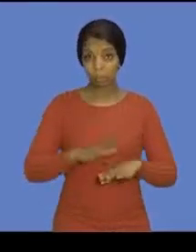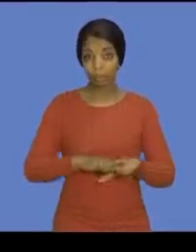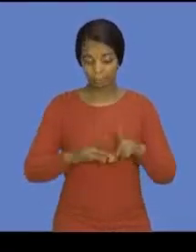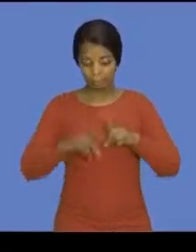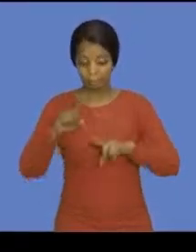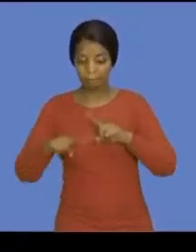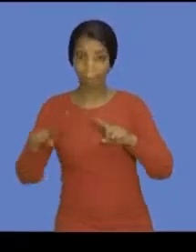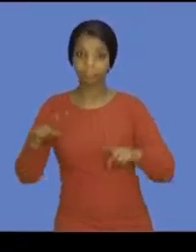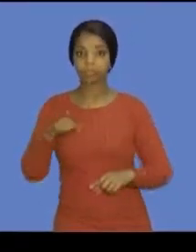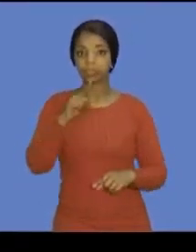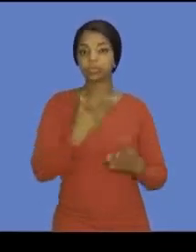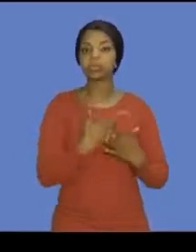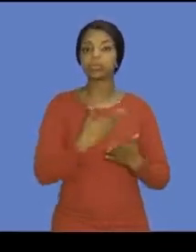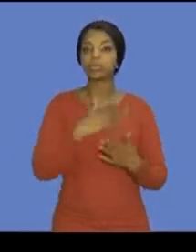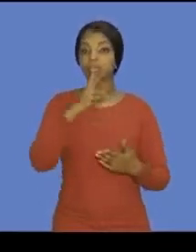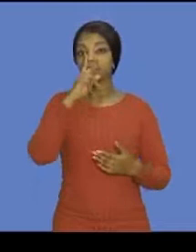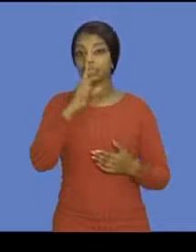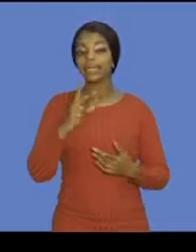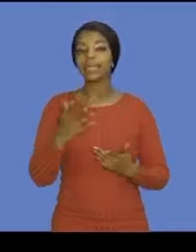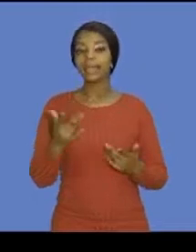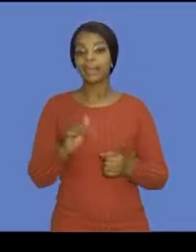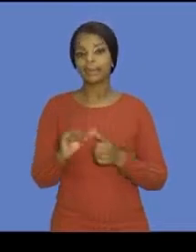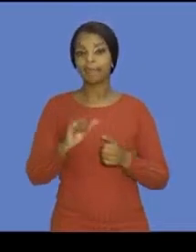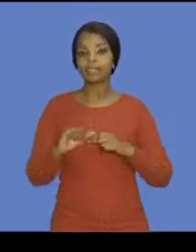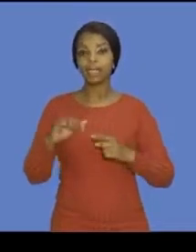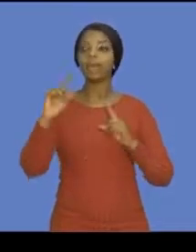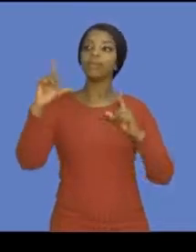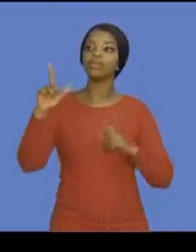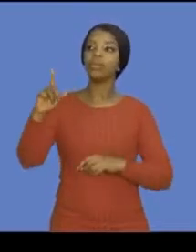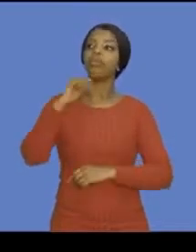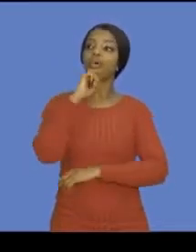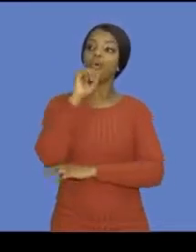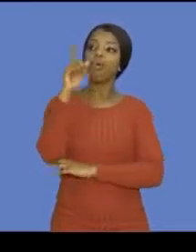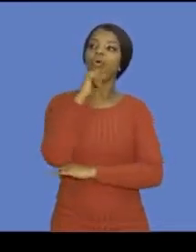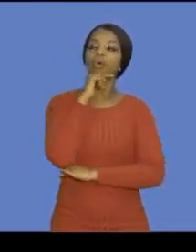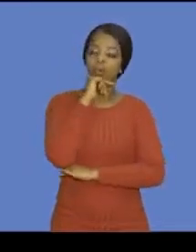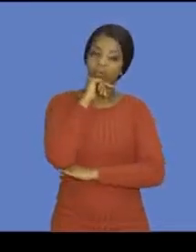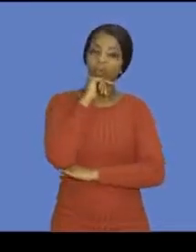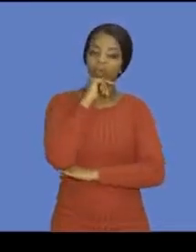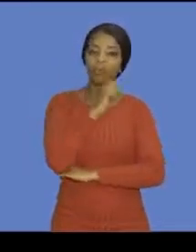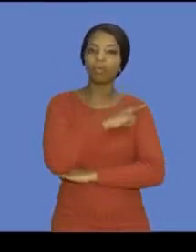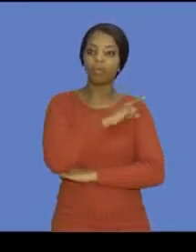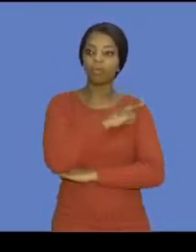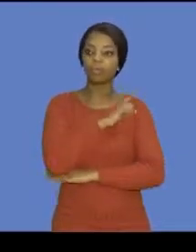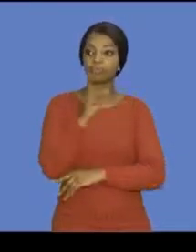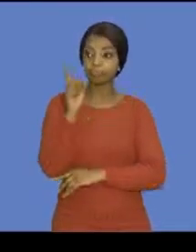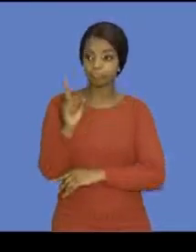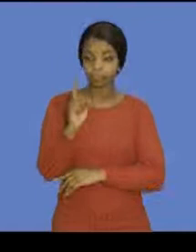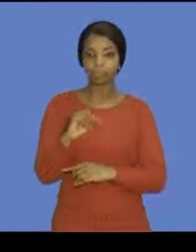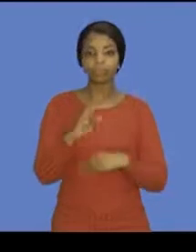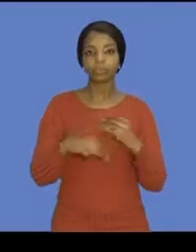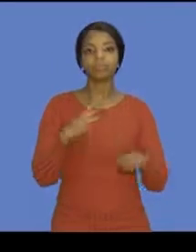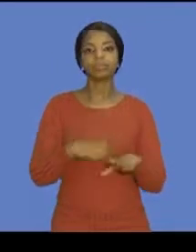get a better overall picture of random growth. But this random growth normally repeats